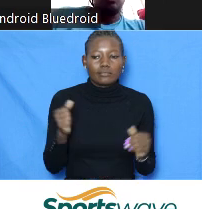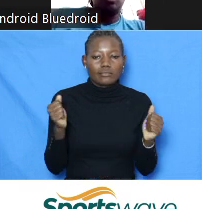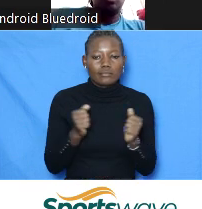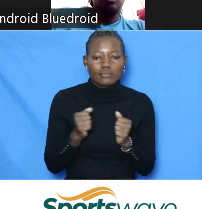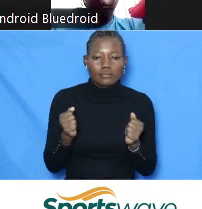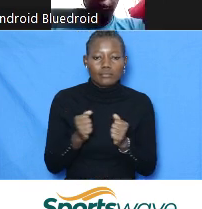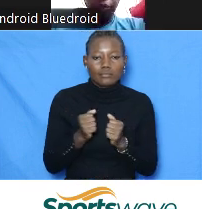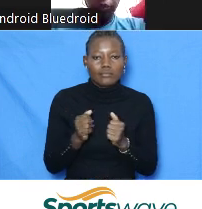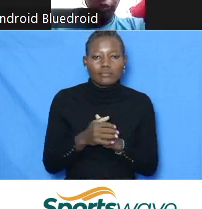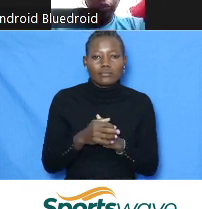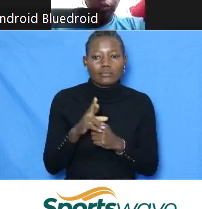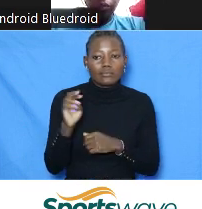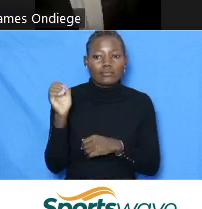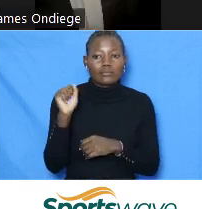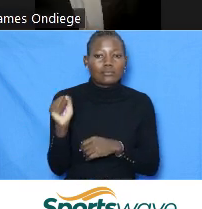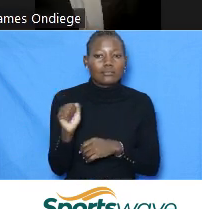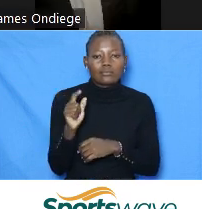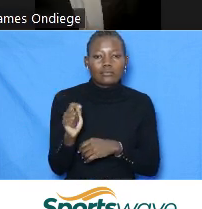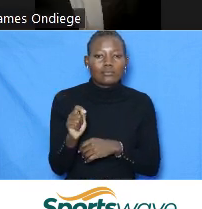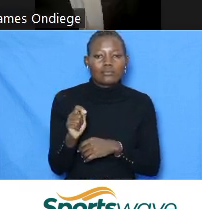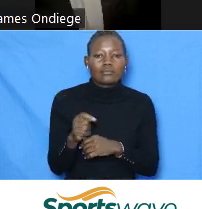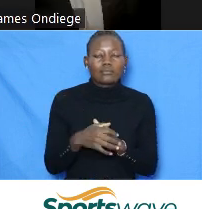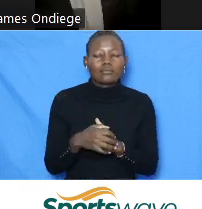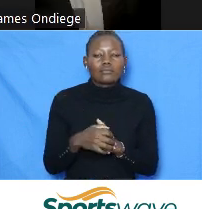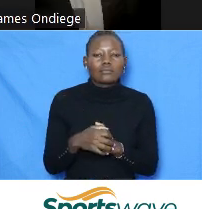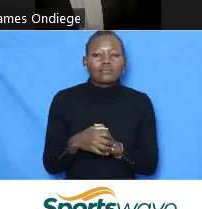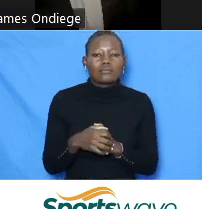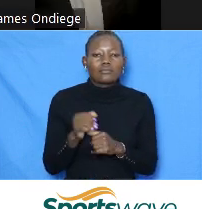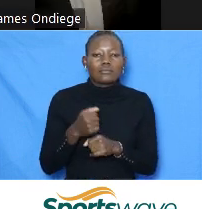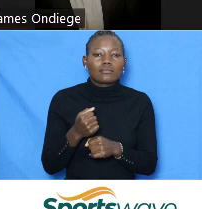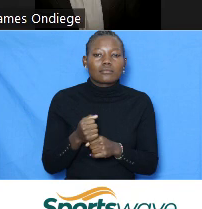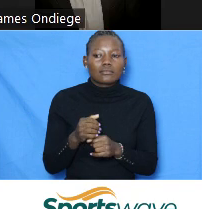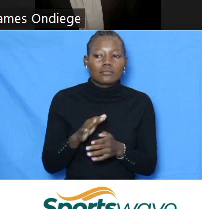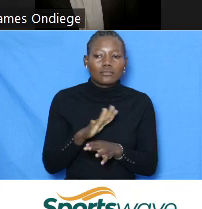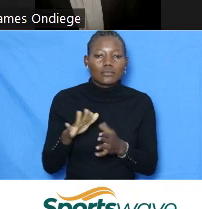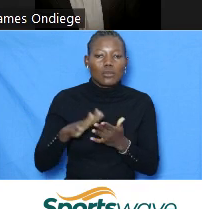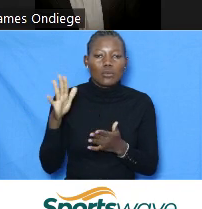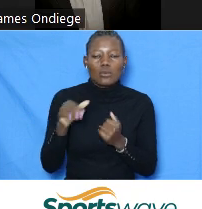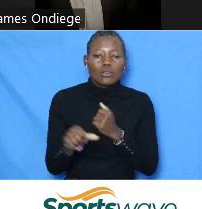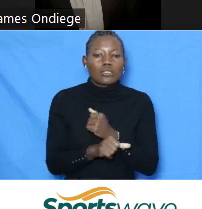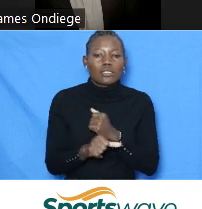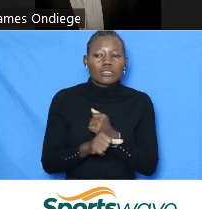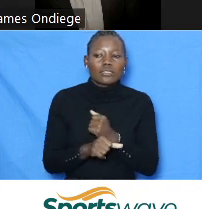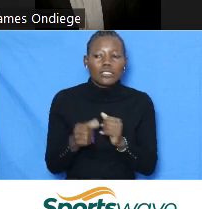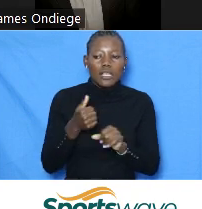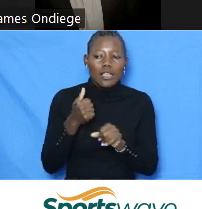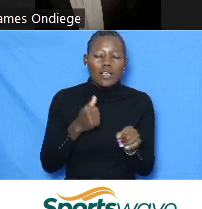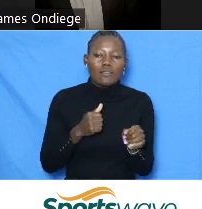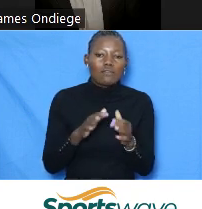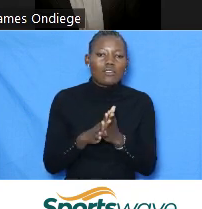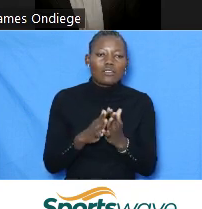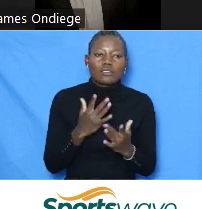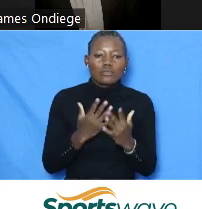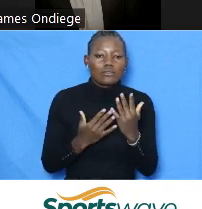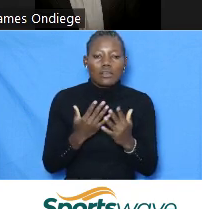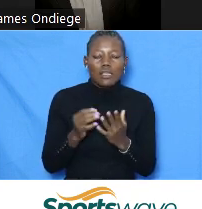compress, and elevate. Okay? And by saying do no further harm, you should avoid heat. You